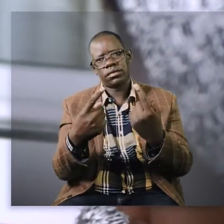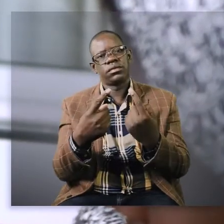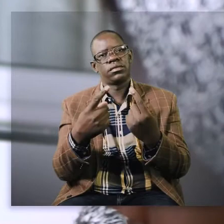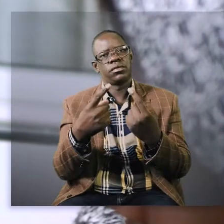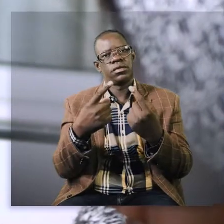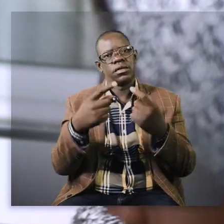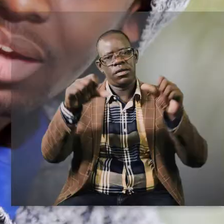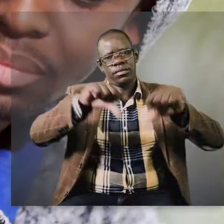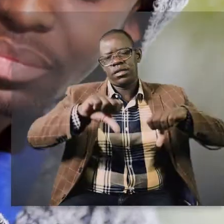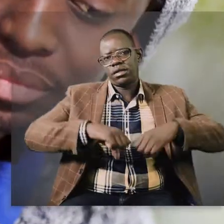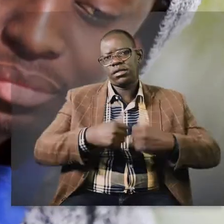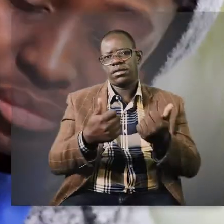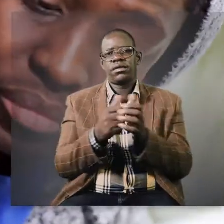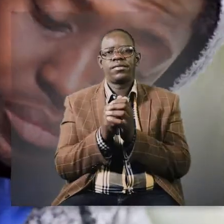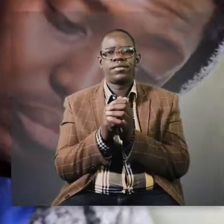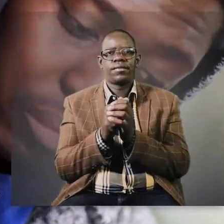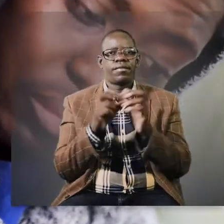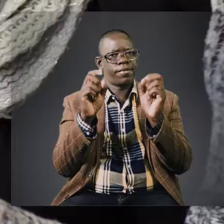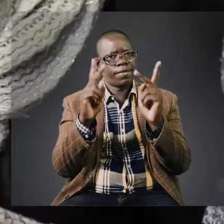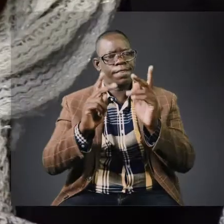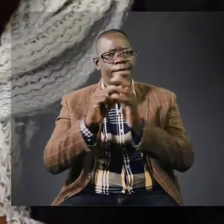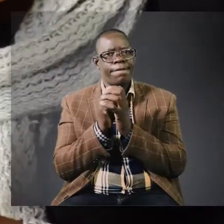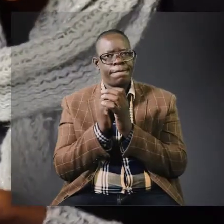for poor health. Yeah.